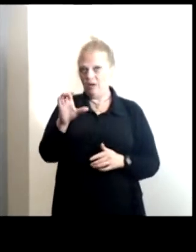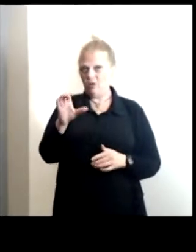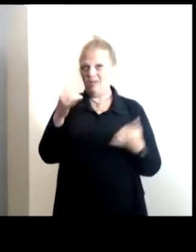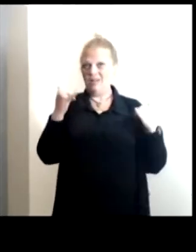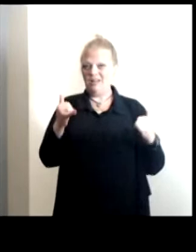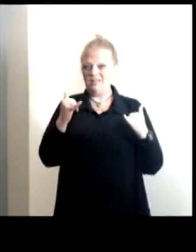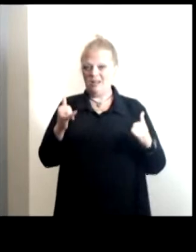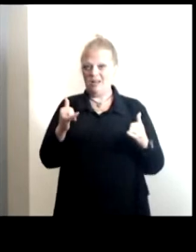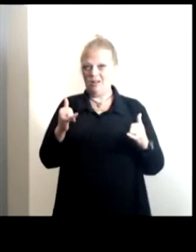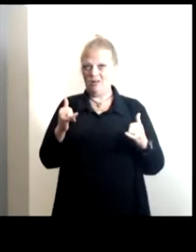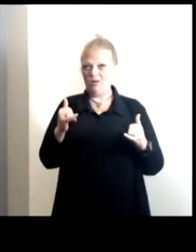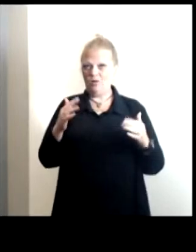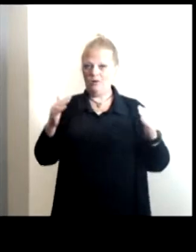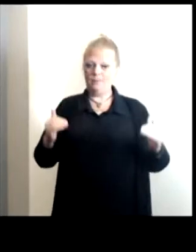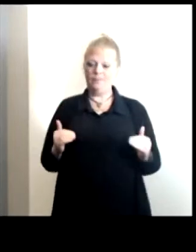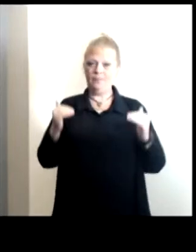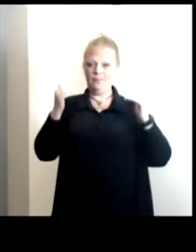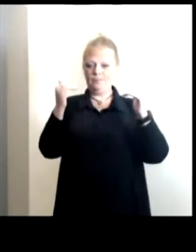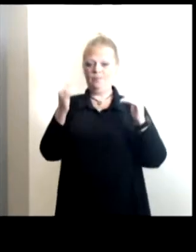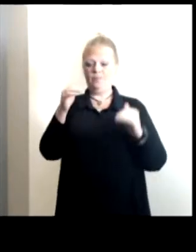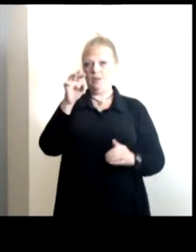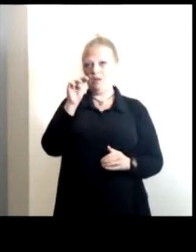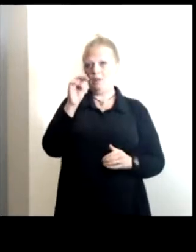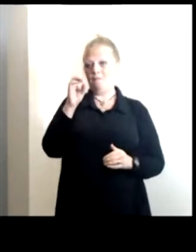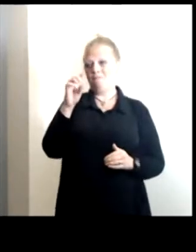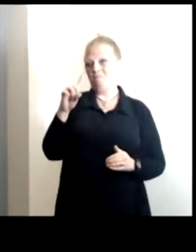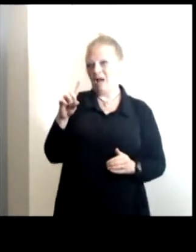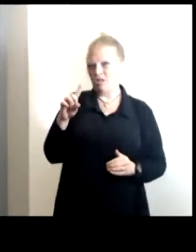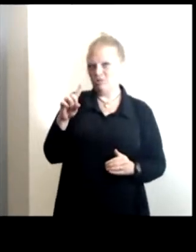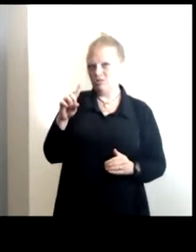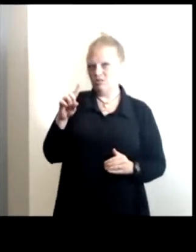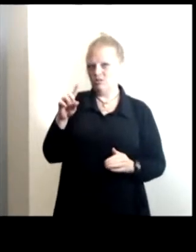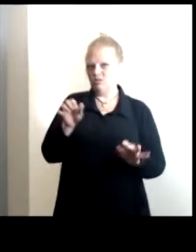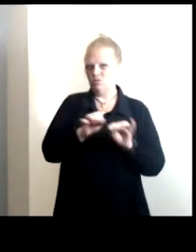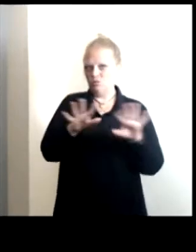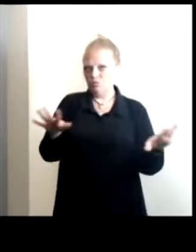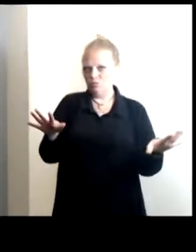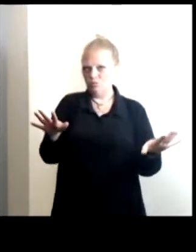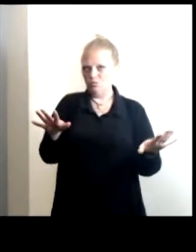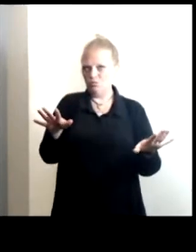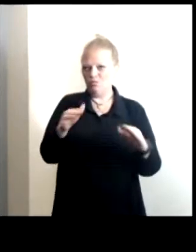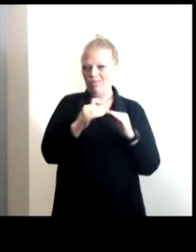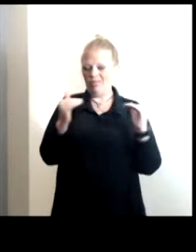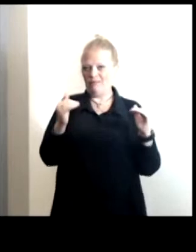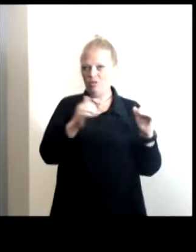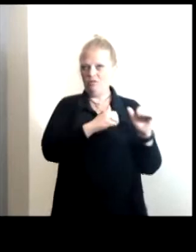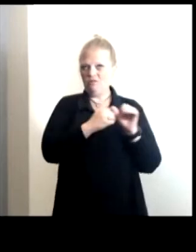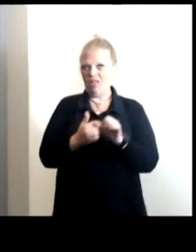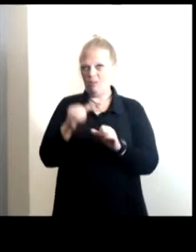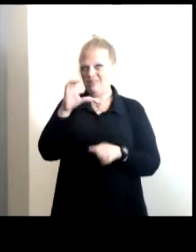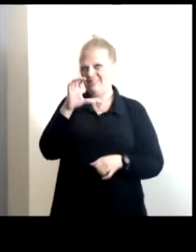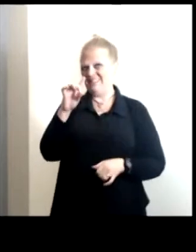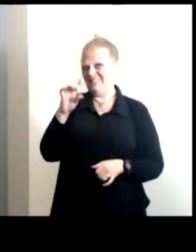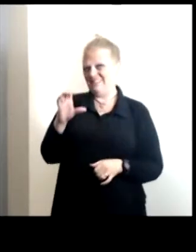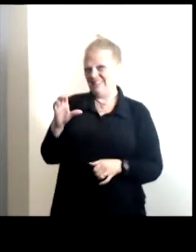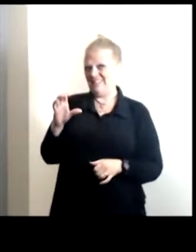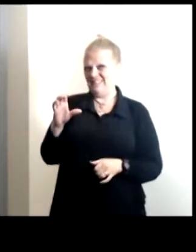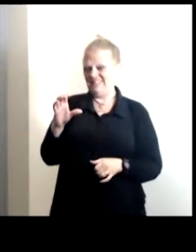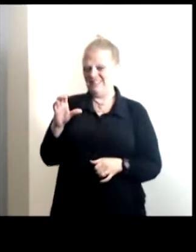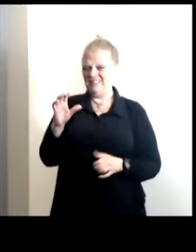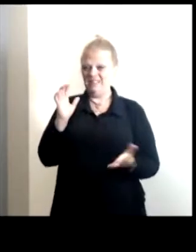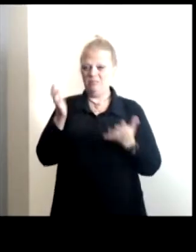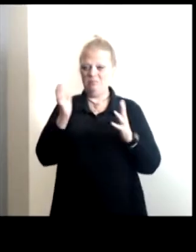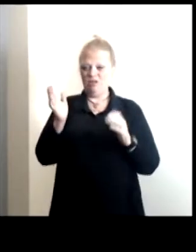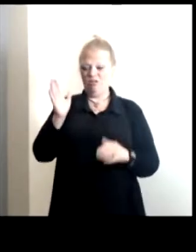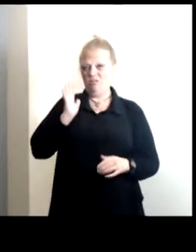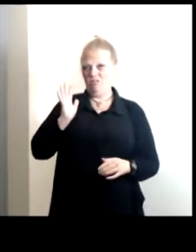now moved back into the moderate transmission level, according to the CDC, from where we were